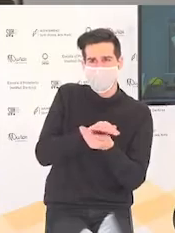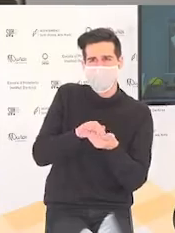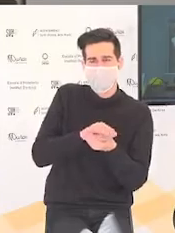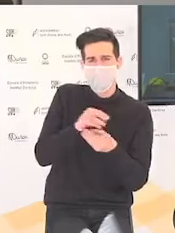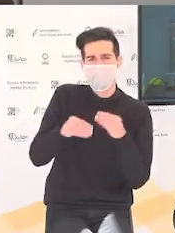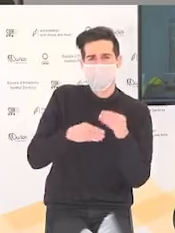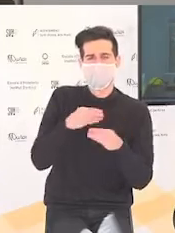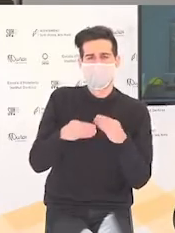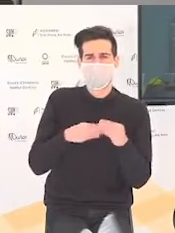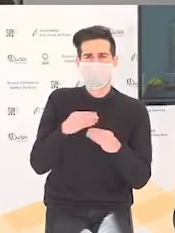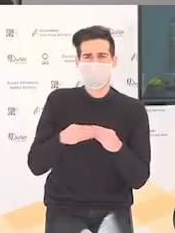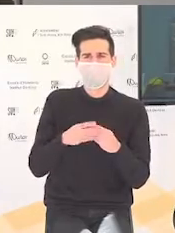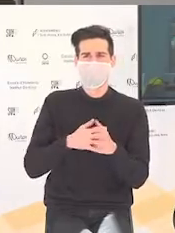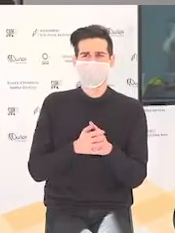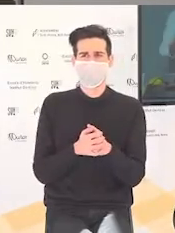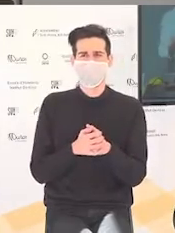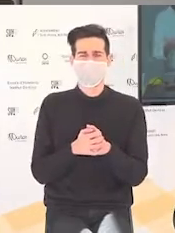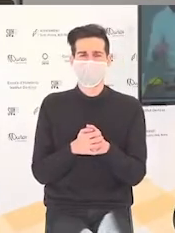I've got the other one here.